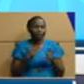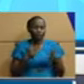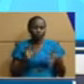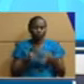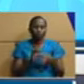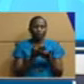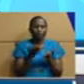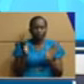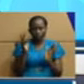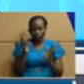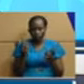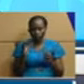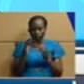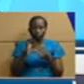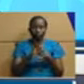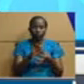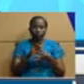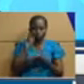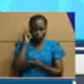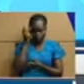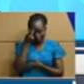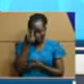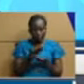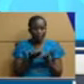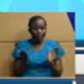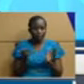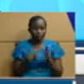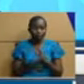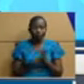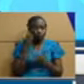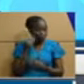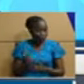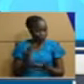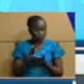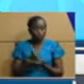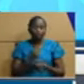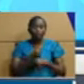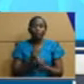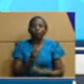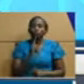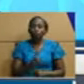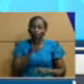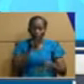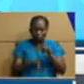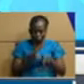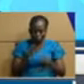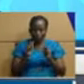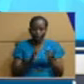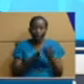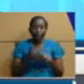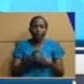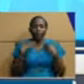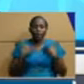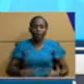coordinated policy response to any crisis, because it ensures that people can effectively access health care